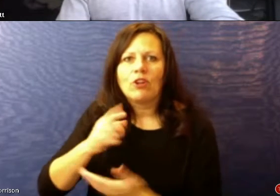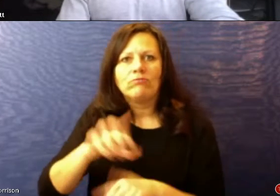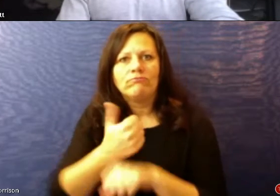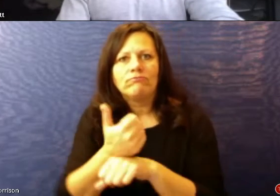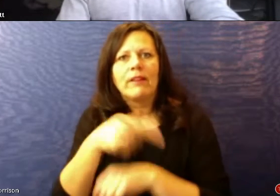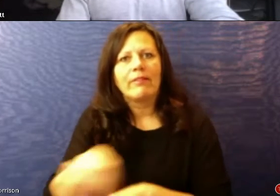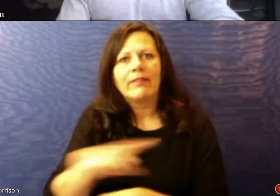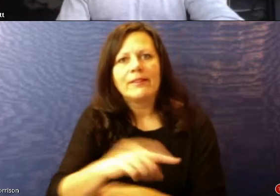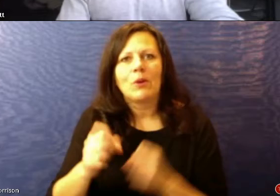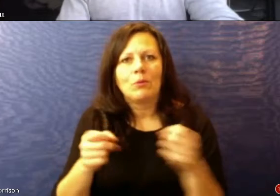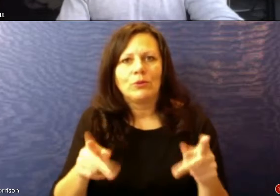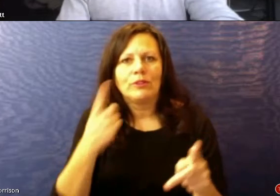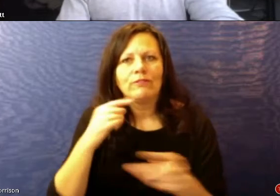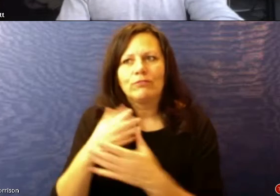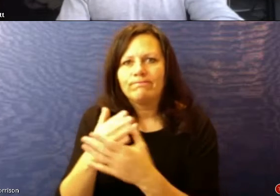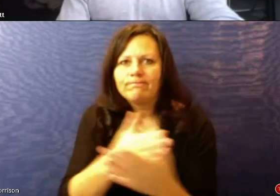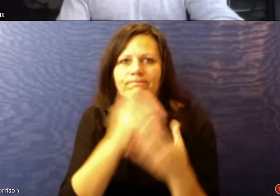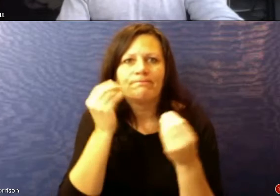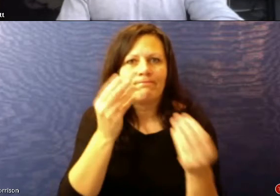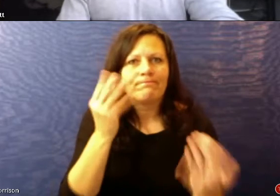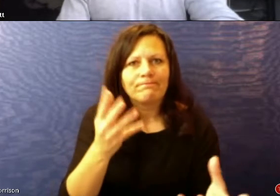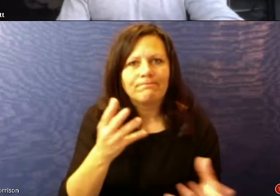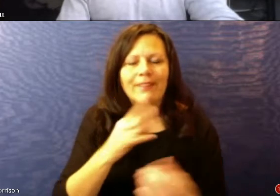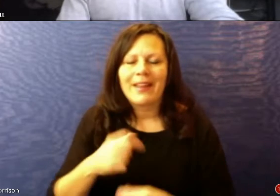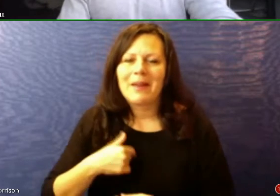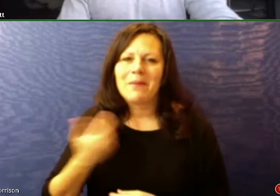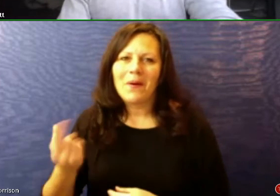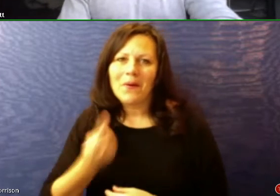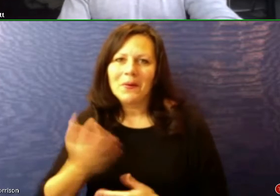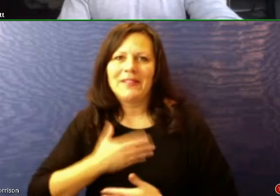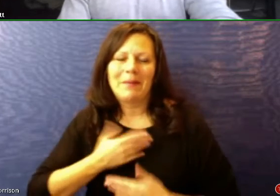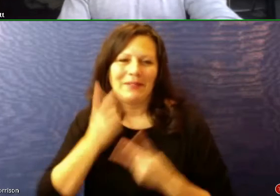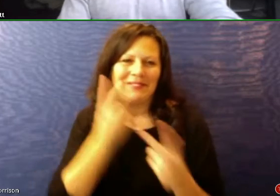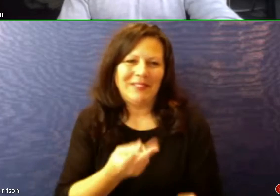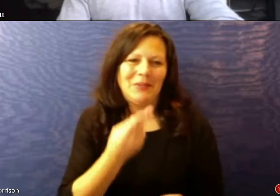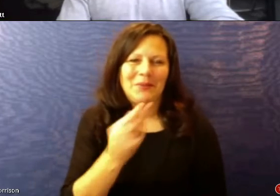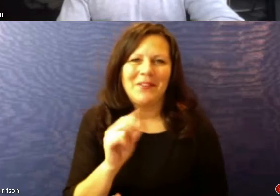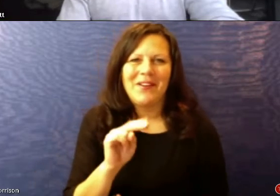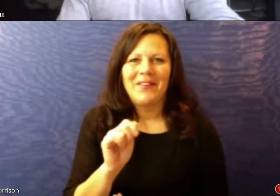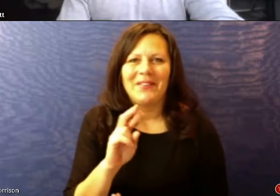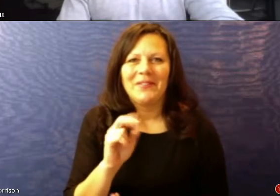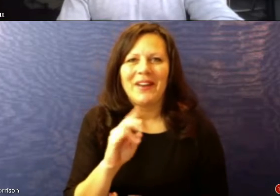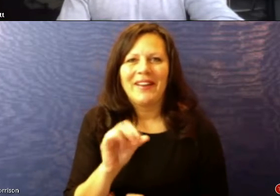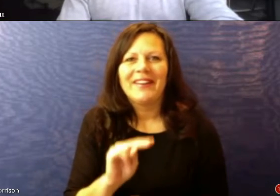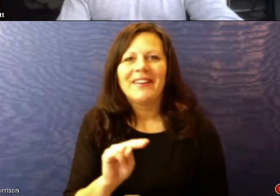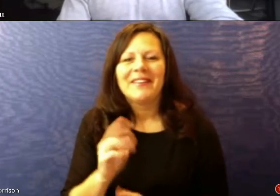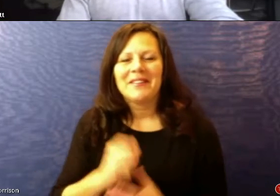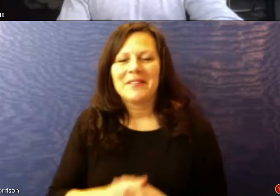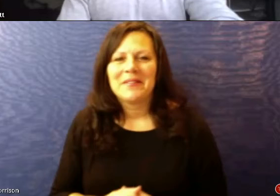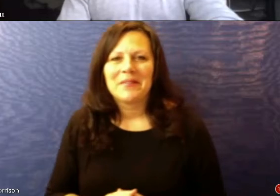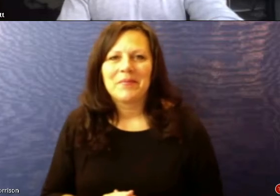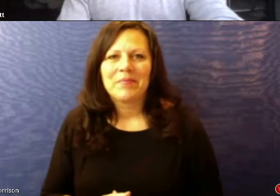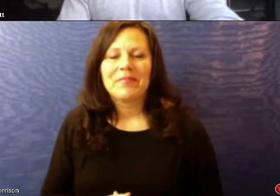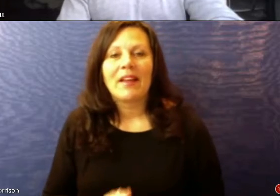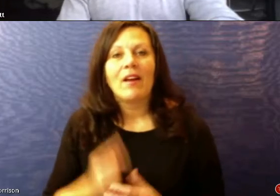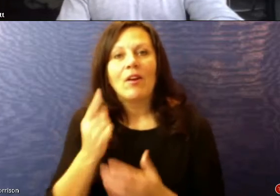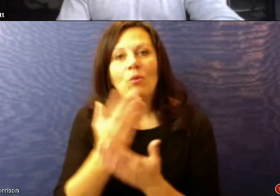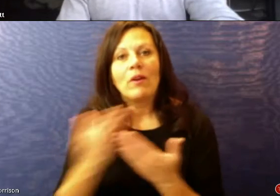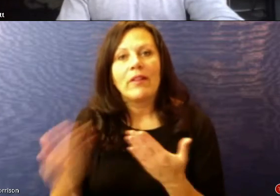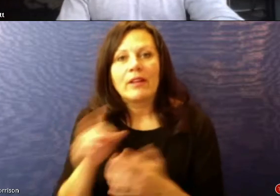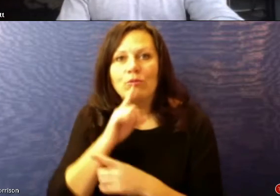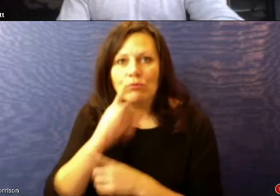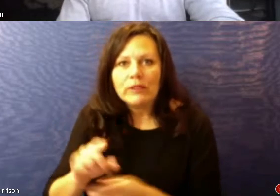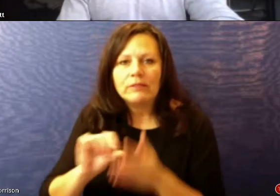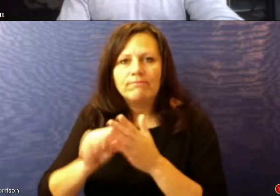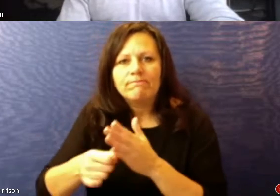you guys. And always happy to see you, Hunter Ryan. You know, one of the things that's really stood out